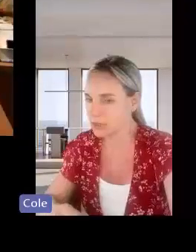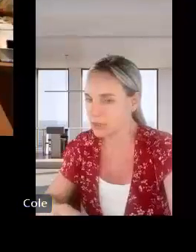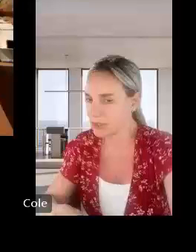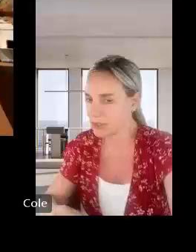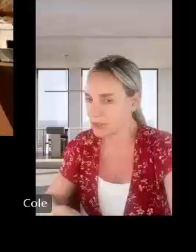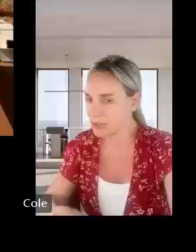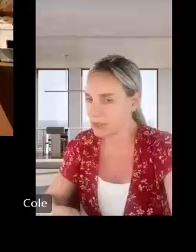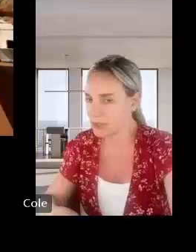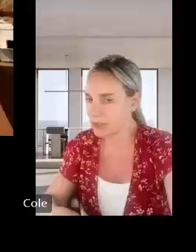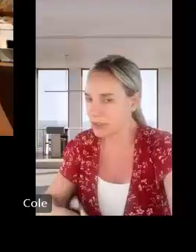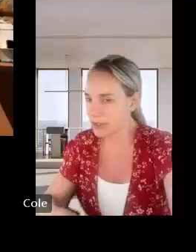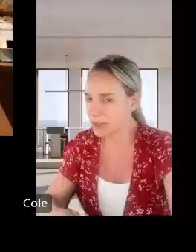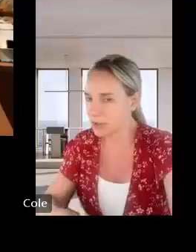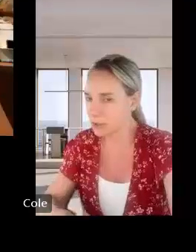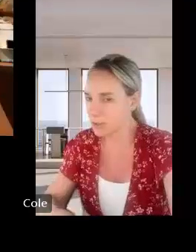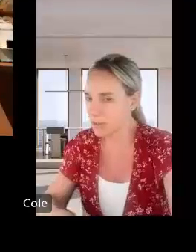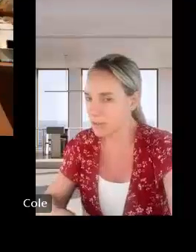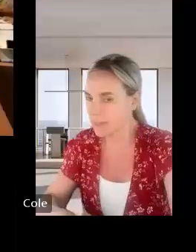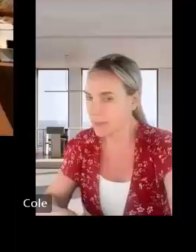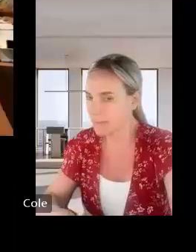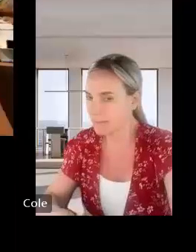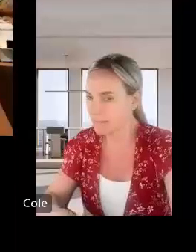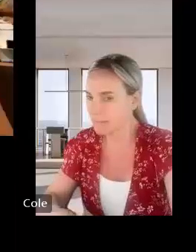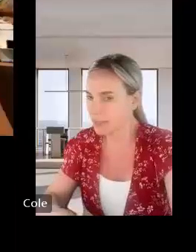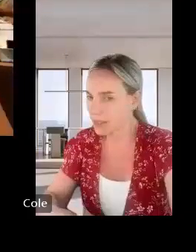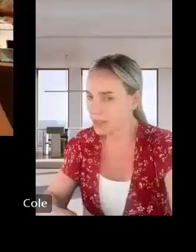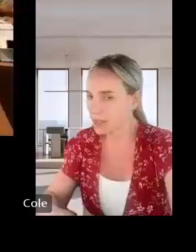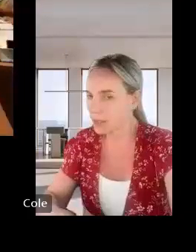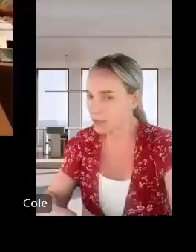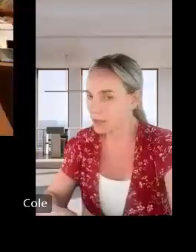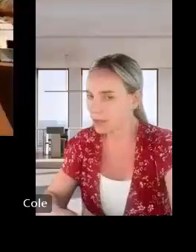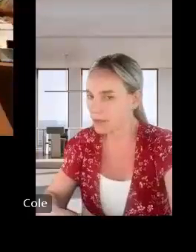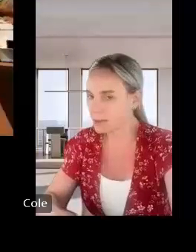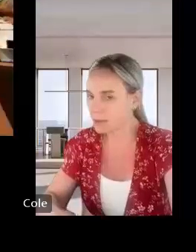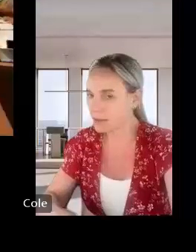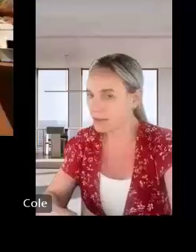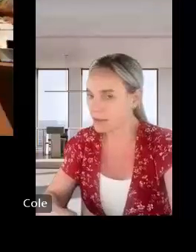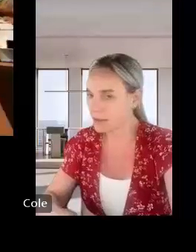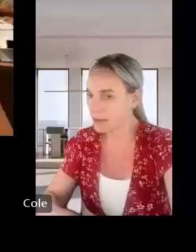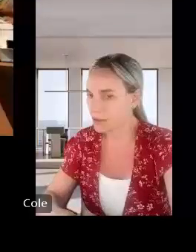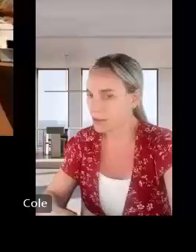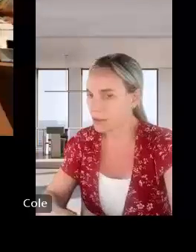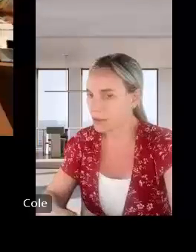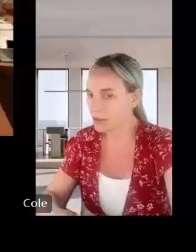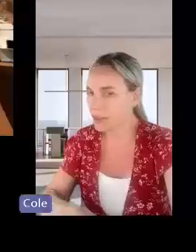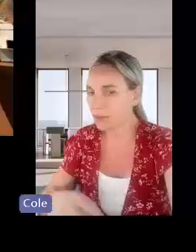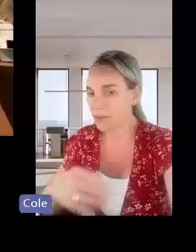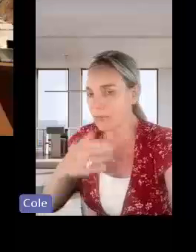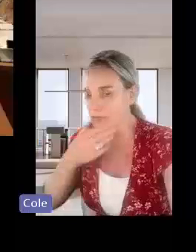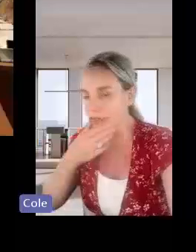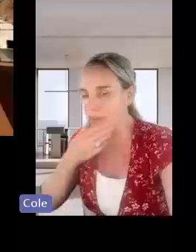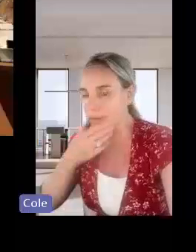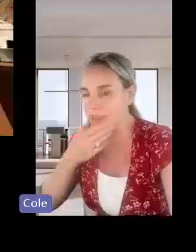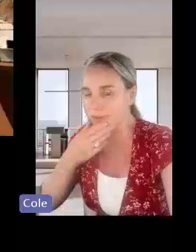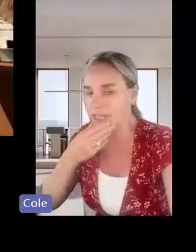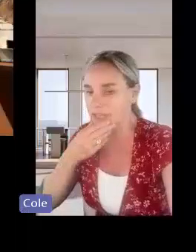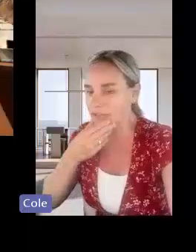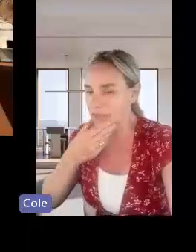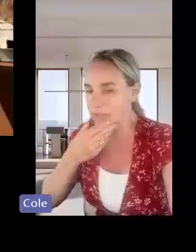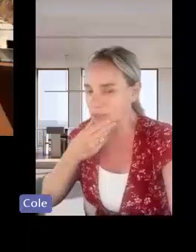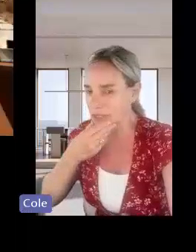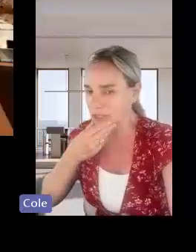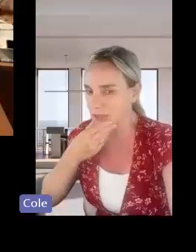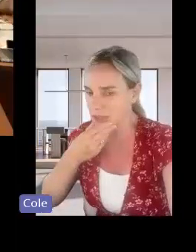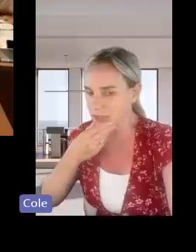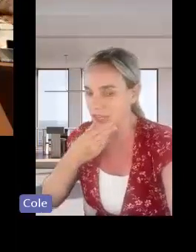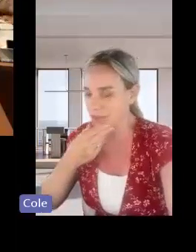two? Yeah, there's instructional coaches and there's also student advisors. Yeah, and what was the main